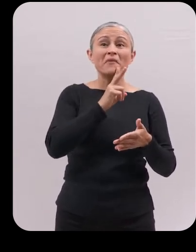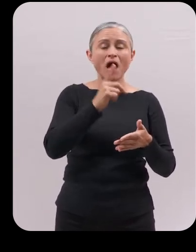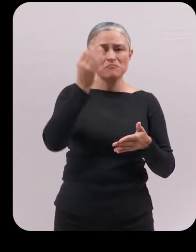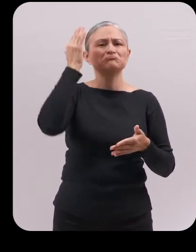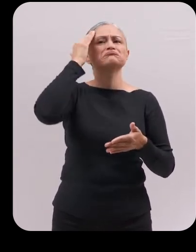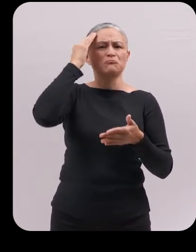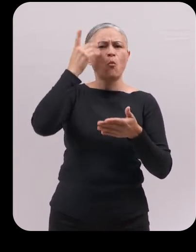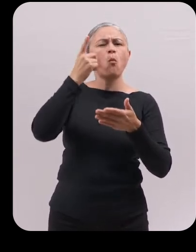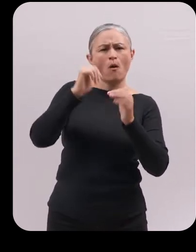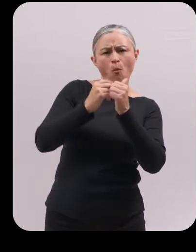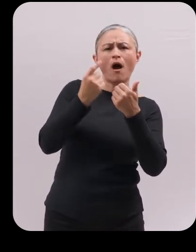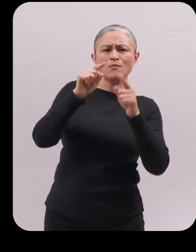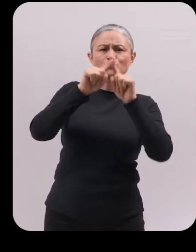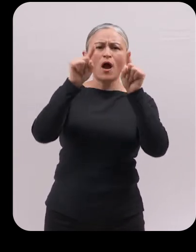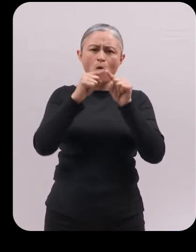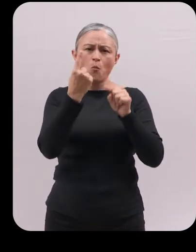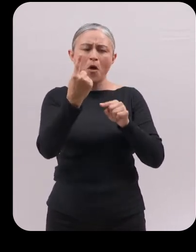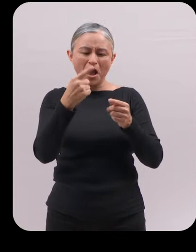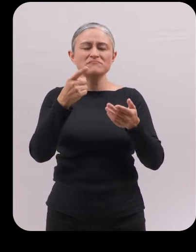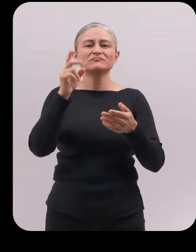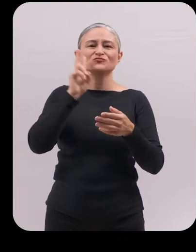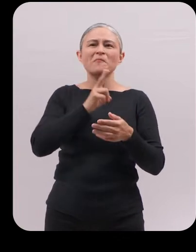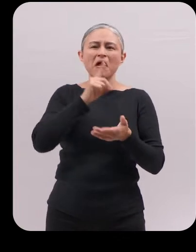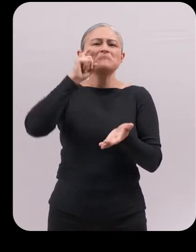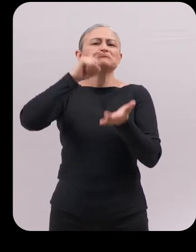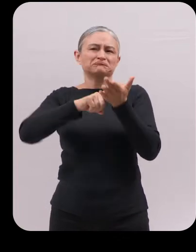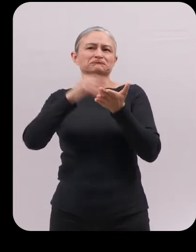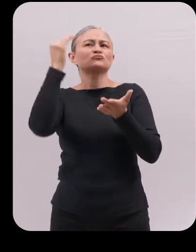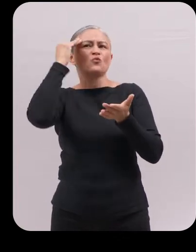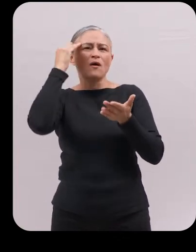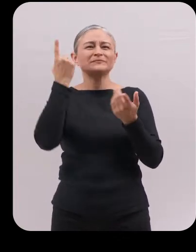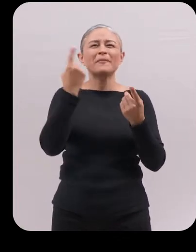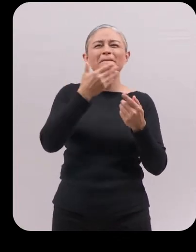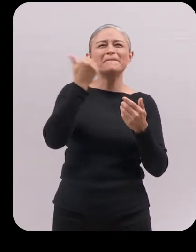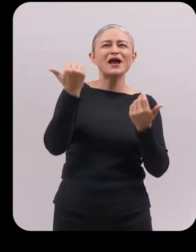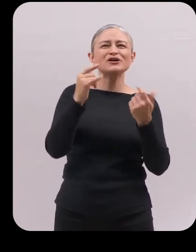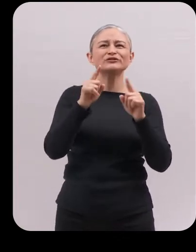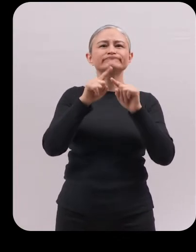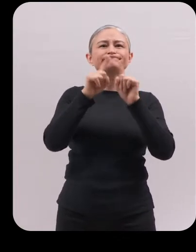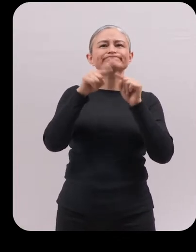it's actually able to rename it in code as something more useful, like header background.